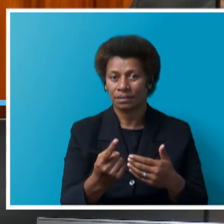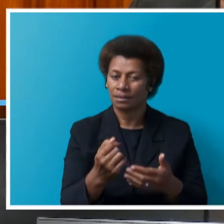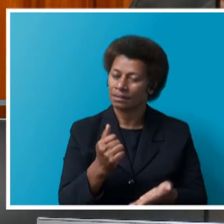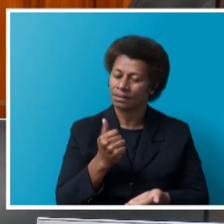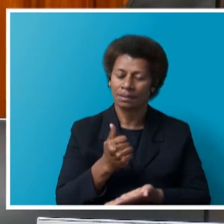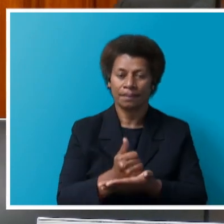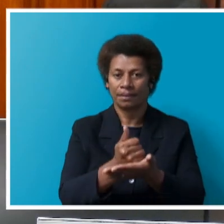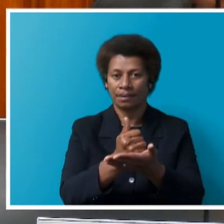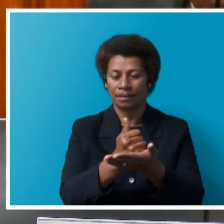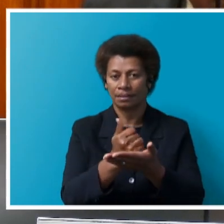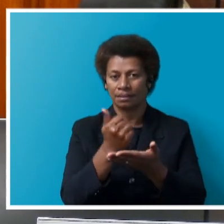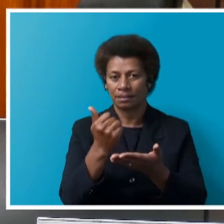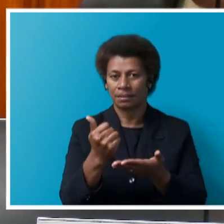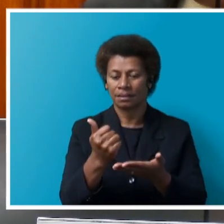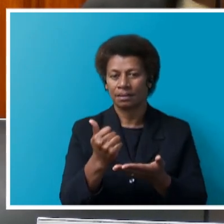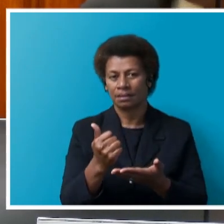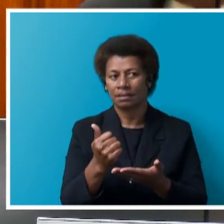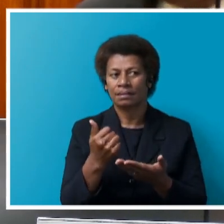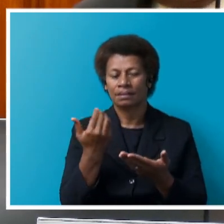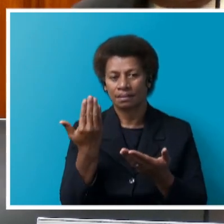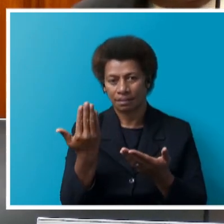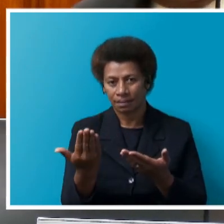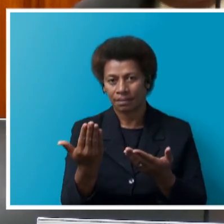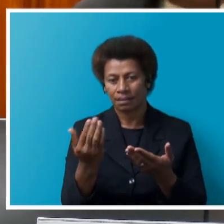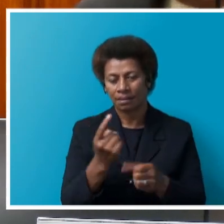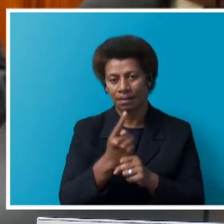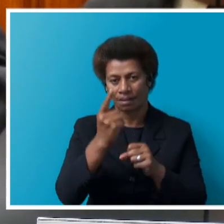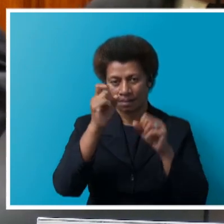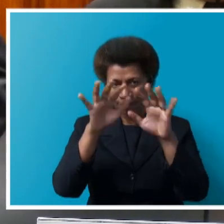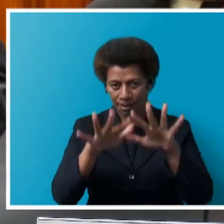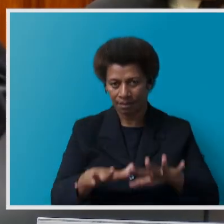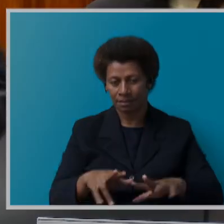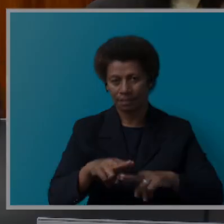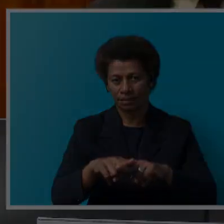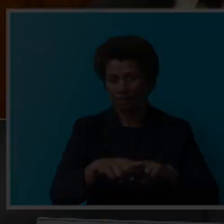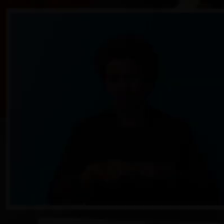the Honorable Prime Minister's motion. May God bless Fiji. Nawali.